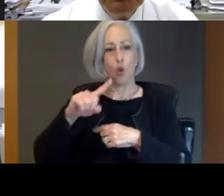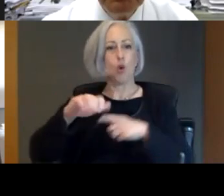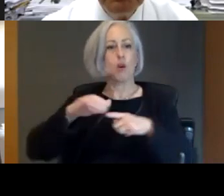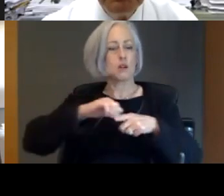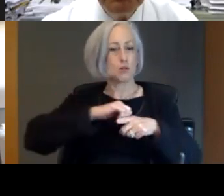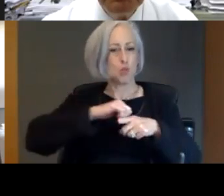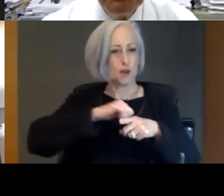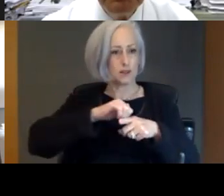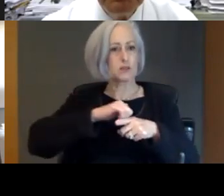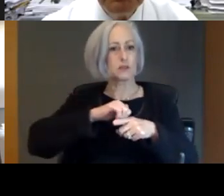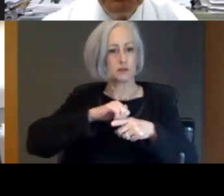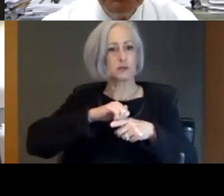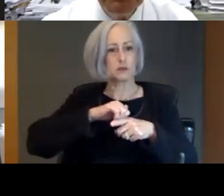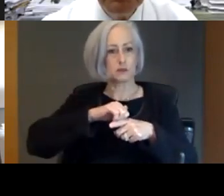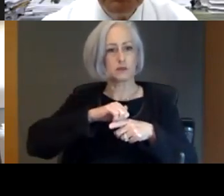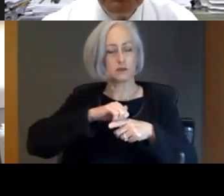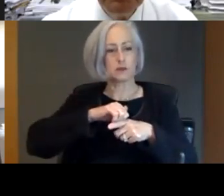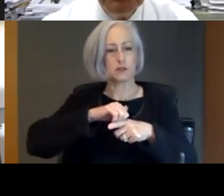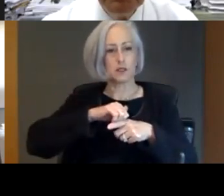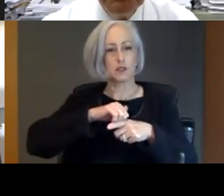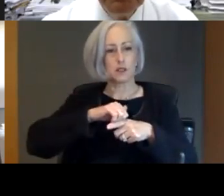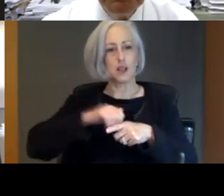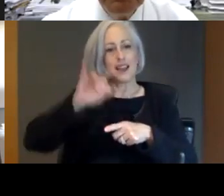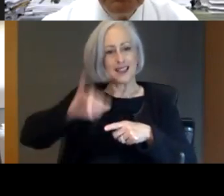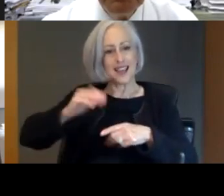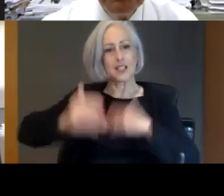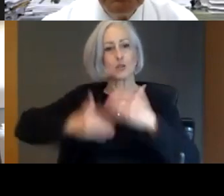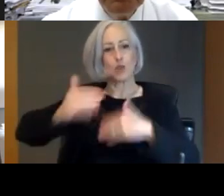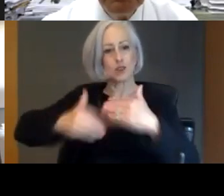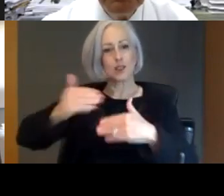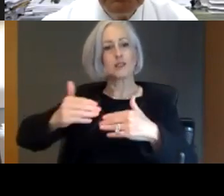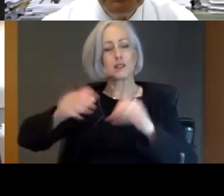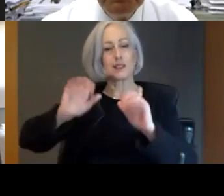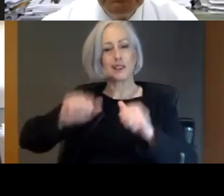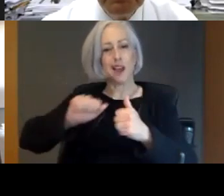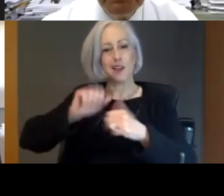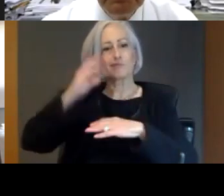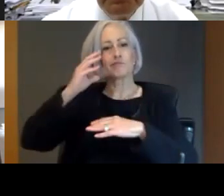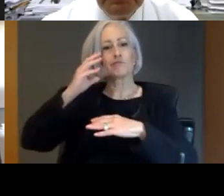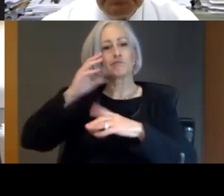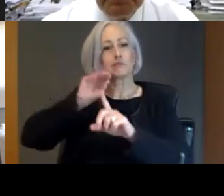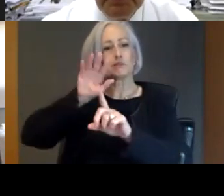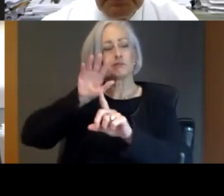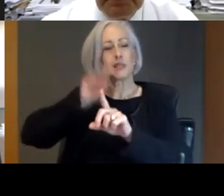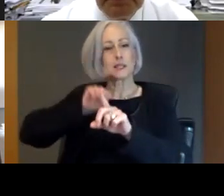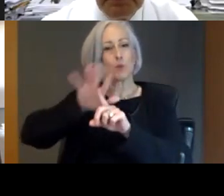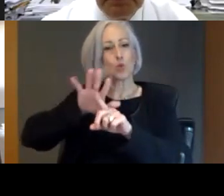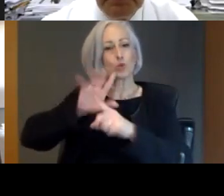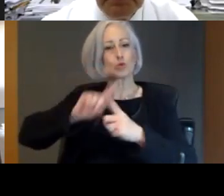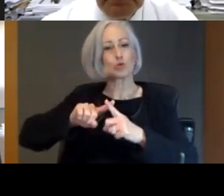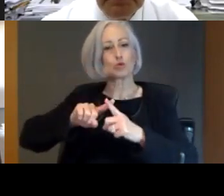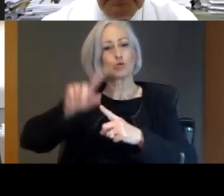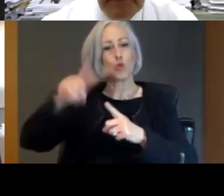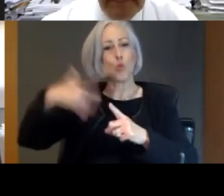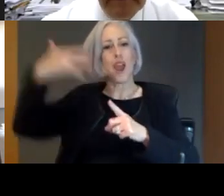But this kind of exchanges will expose us to some very rare conditions in places that we travel